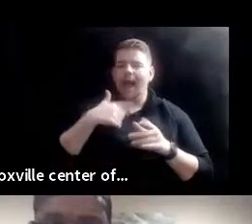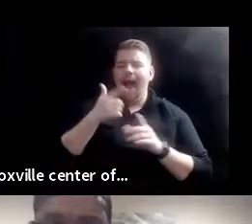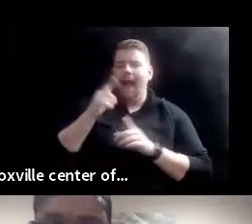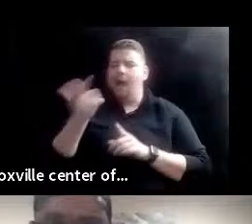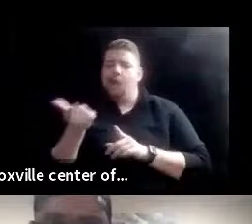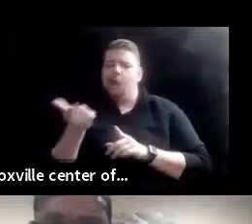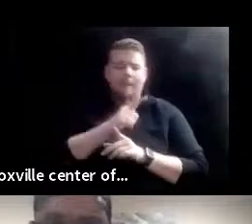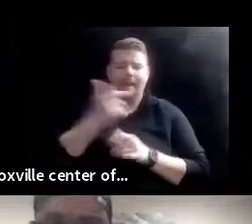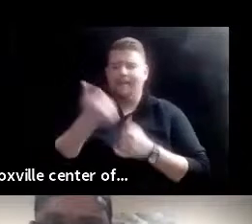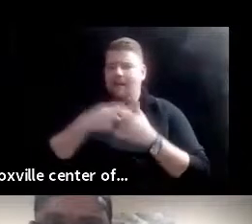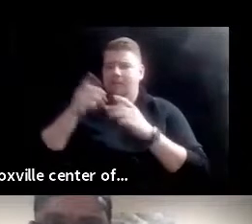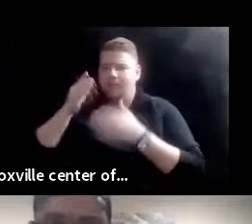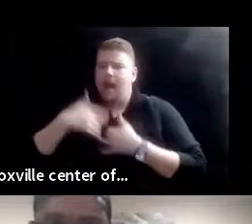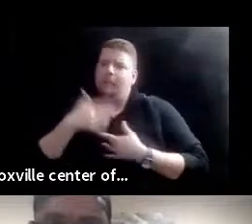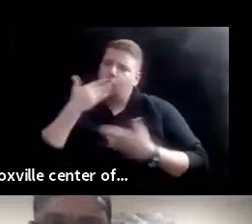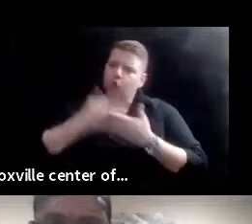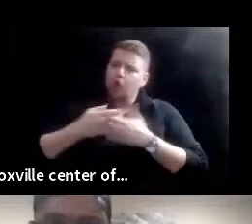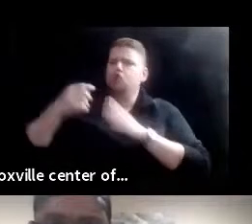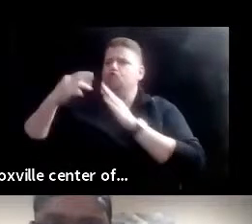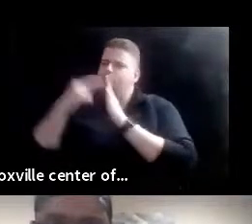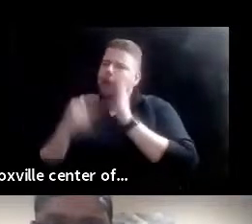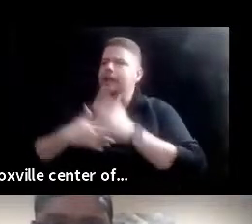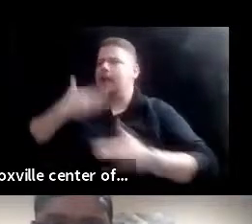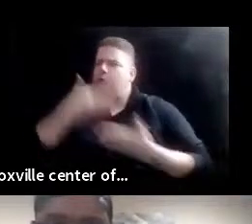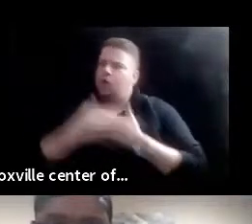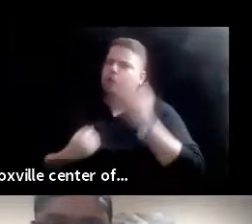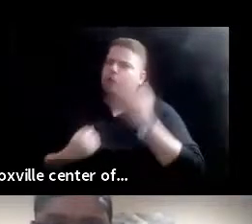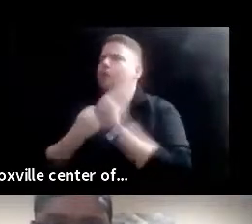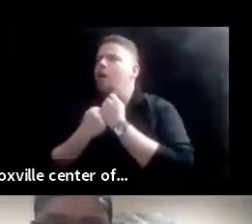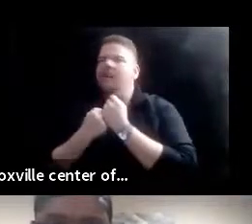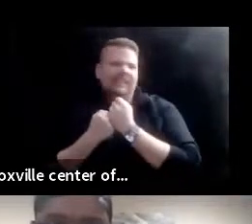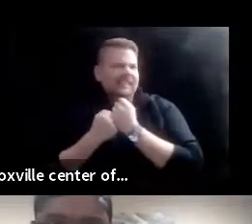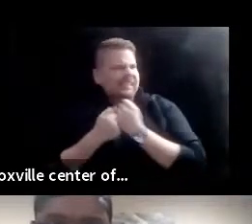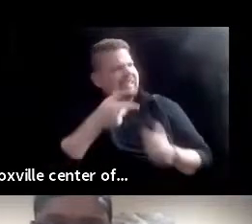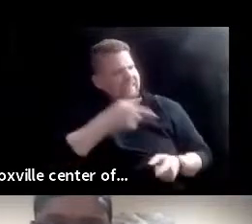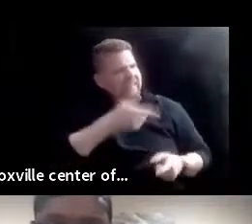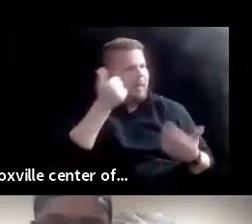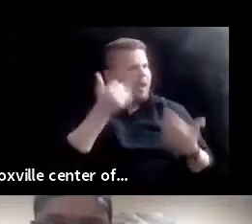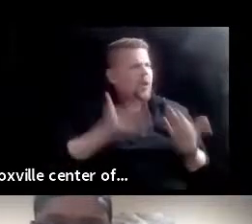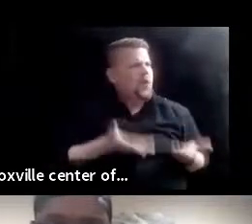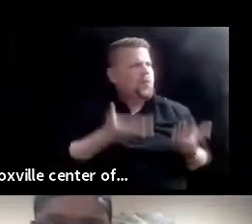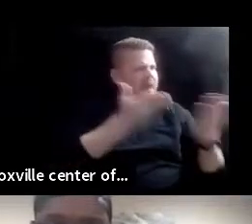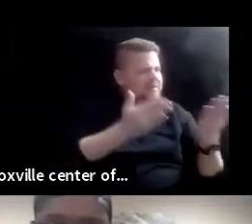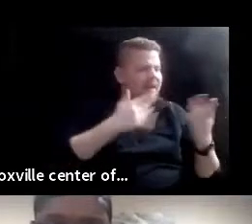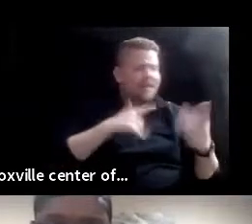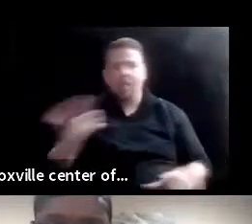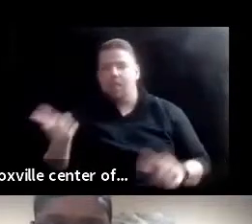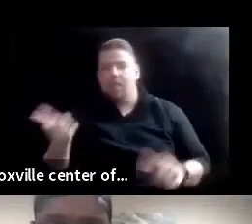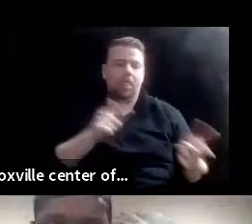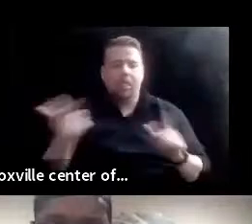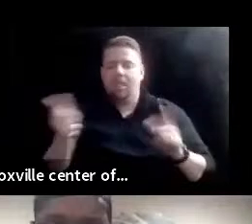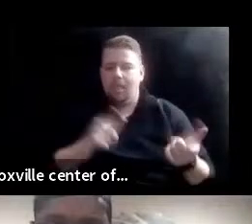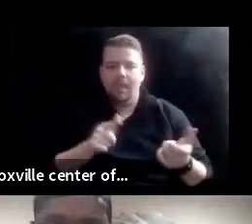minute I'm good with regulation, the next I'm good with recommendation. I would love